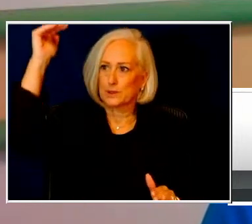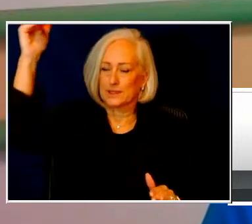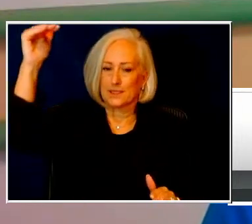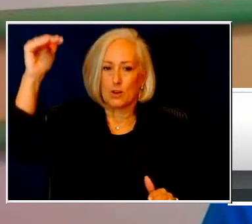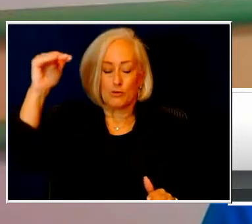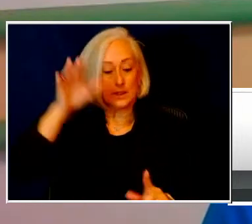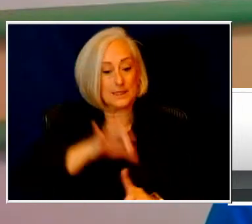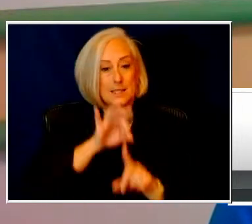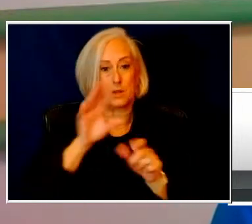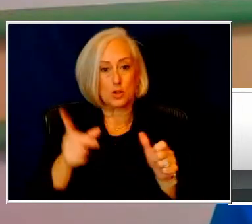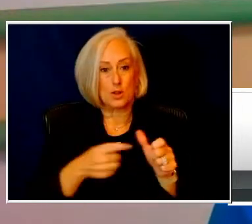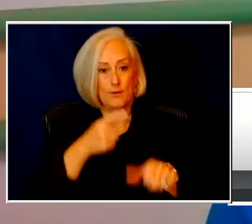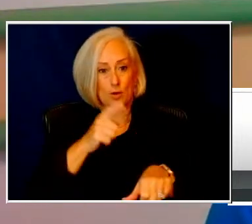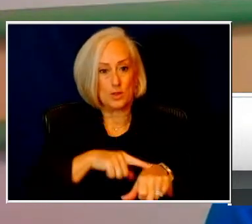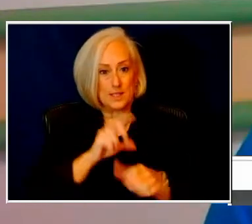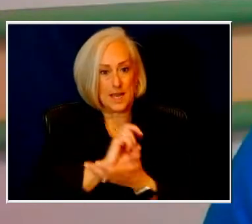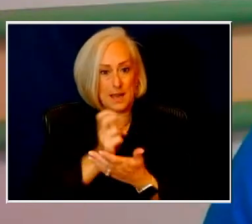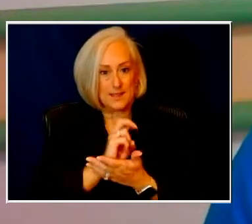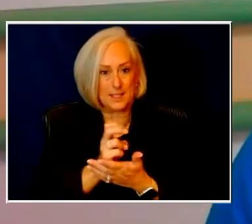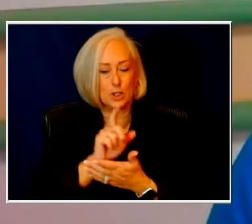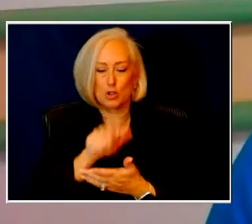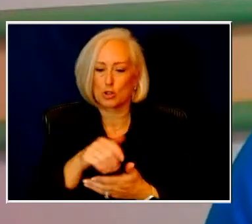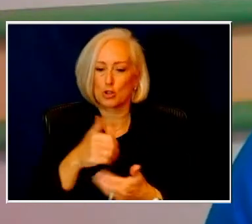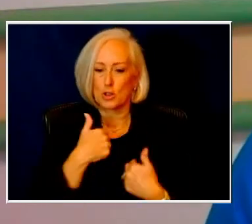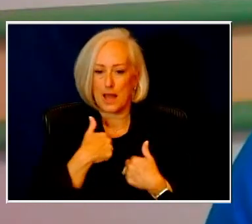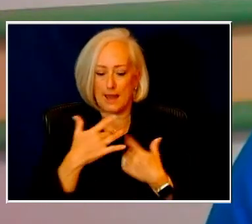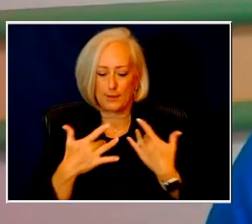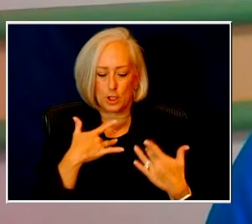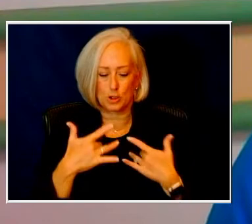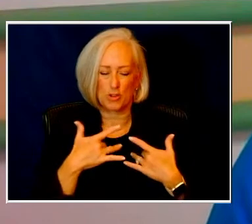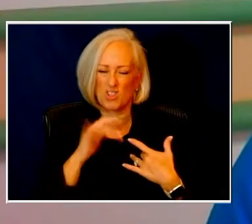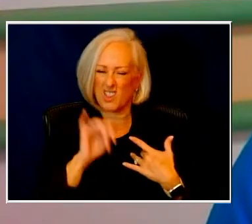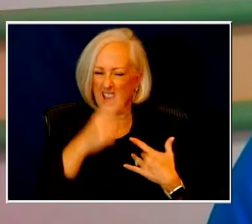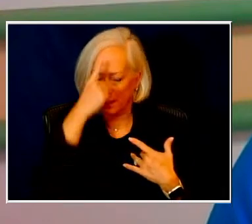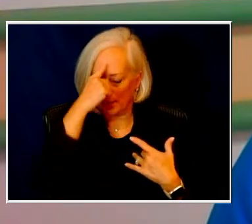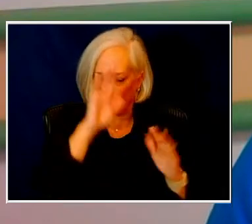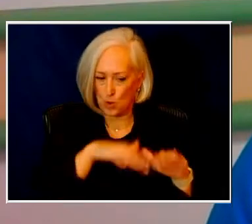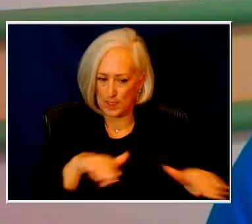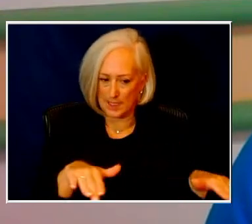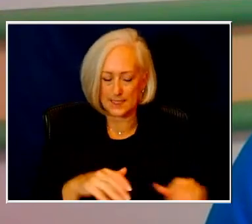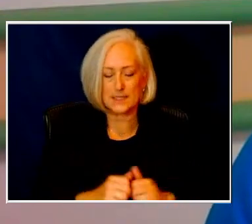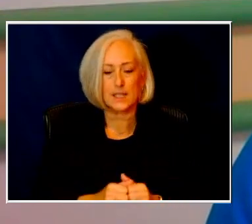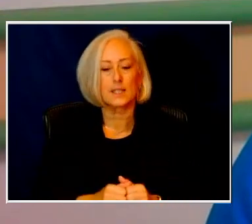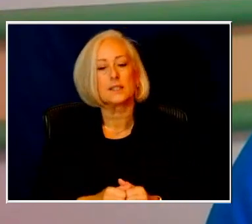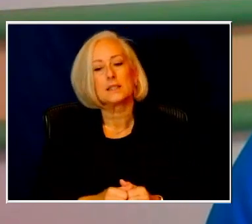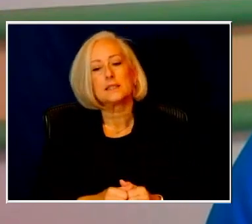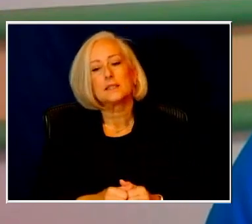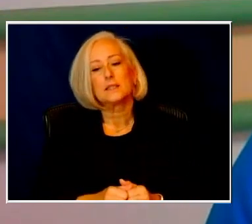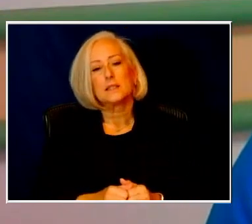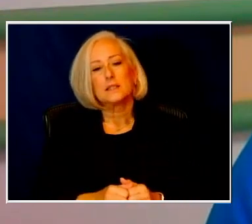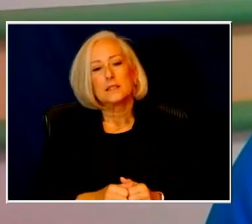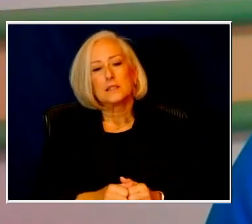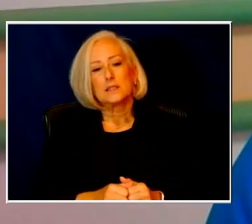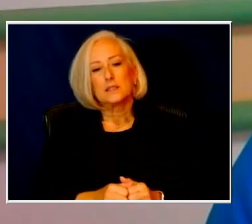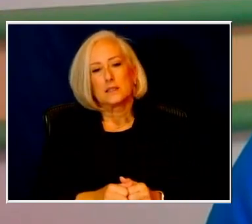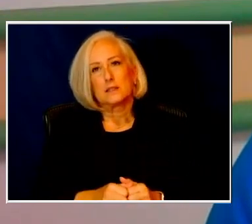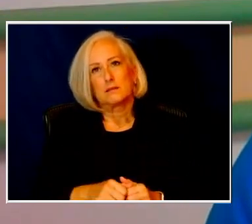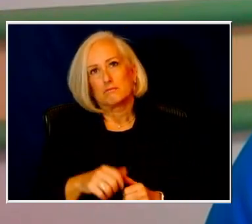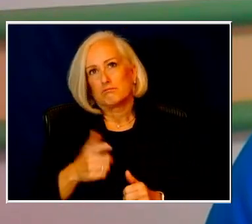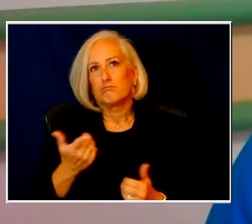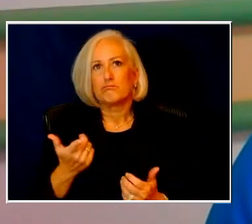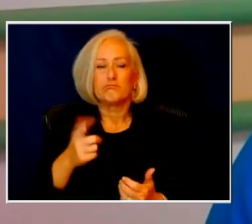is something to be concerned about. Those are the big ones for kids. I would say that probably need more immediate attention,